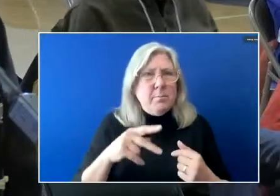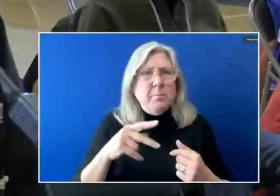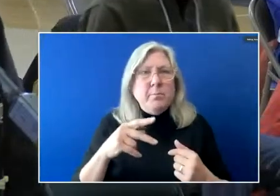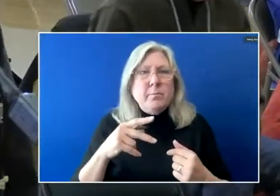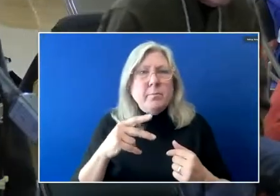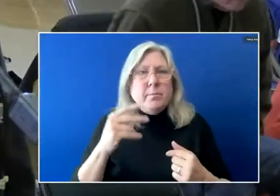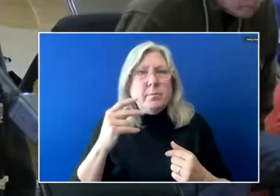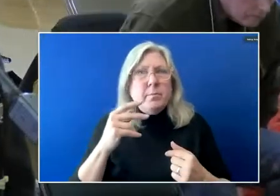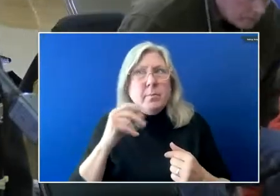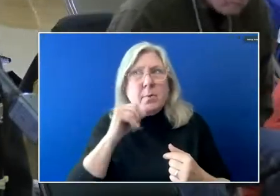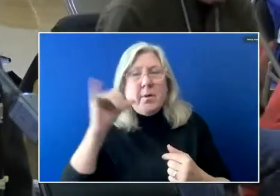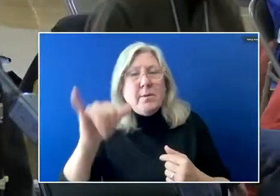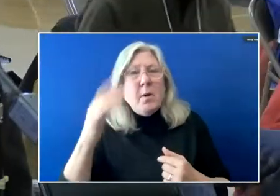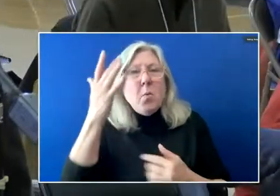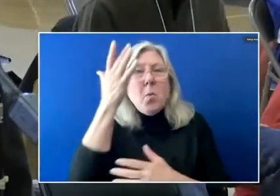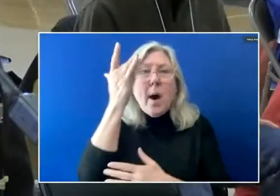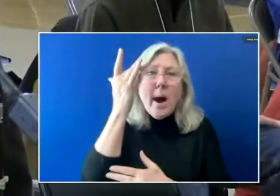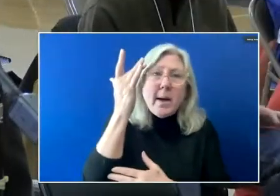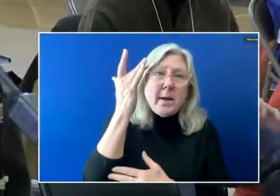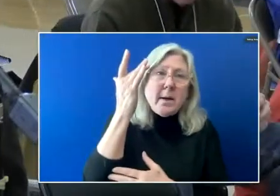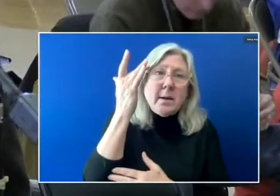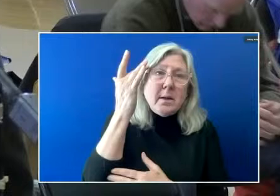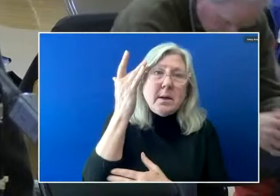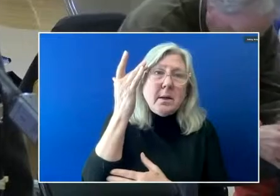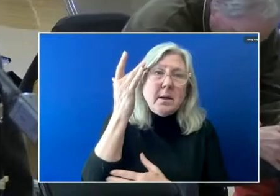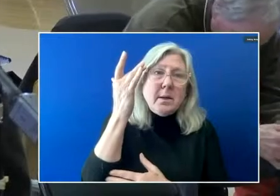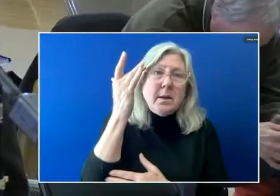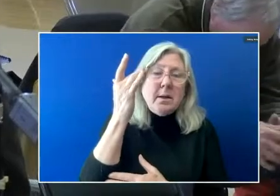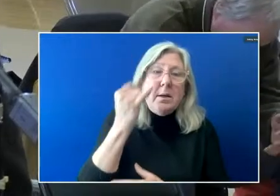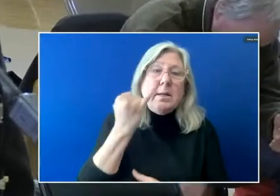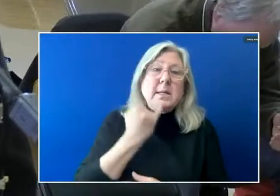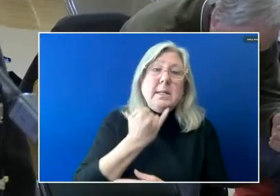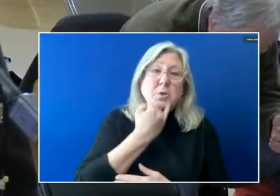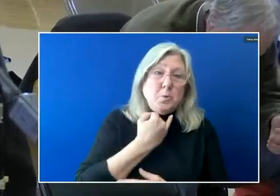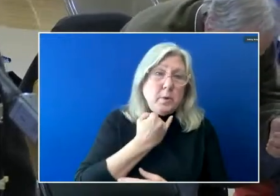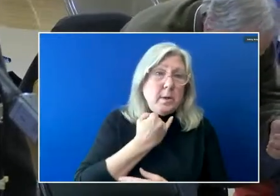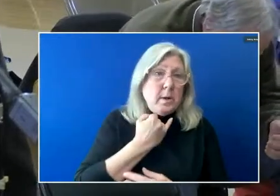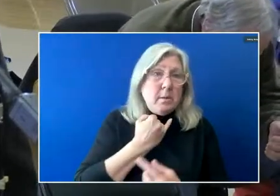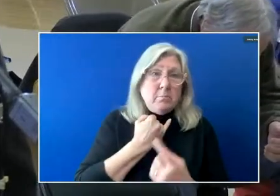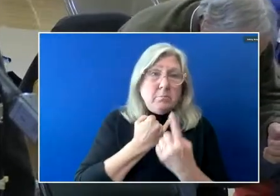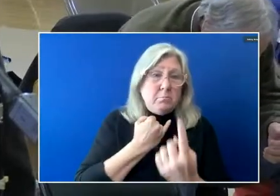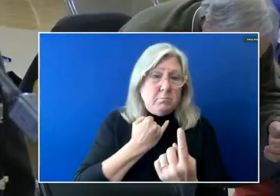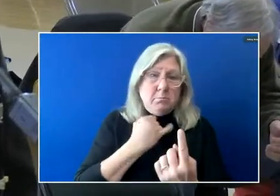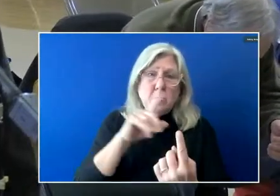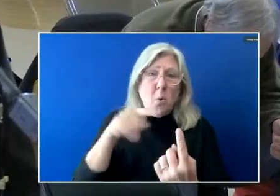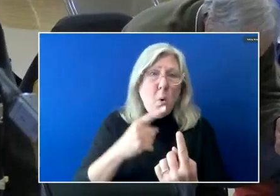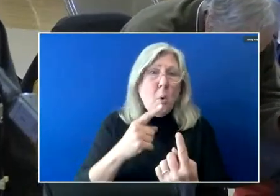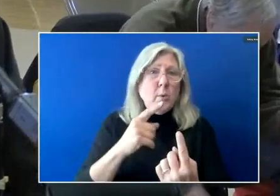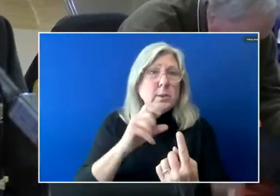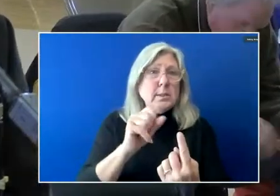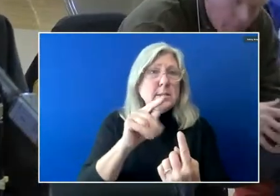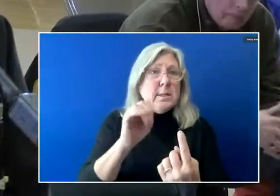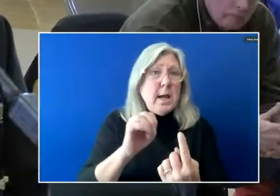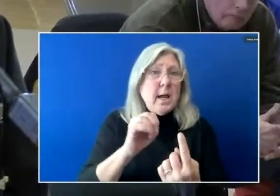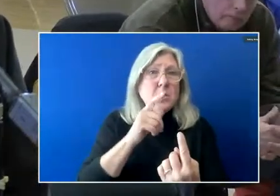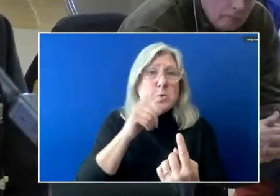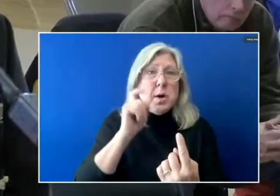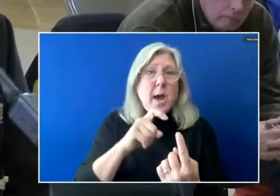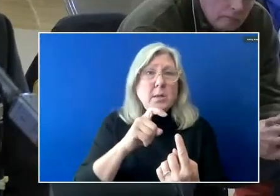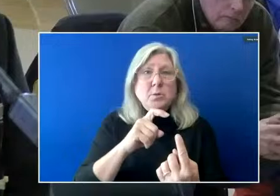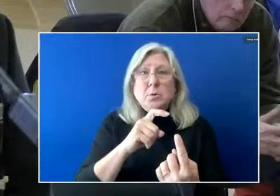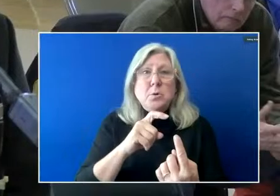case why is Israel the only state that somehow has to justify their